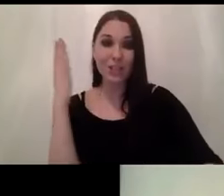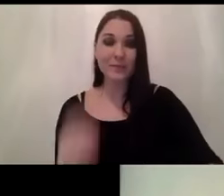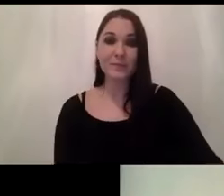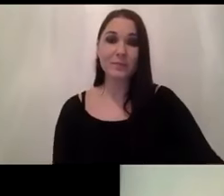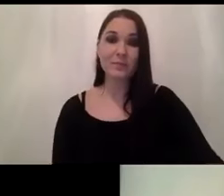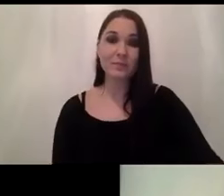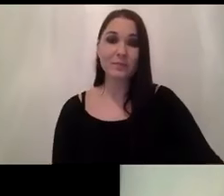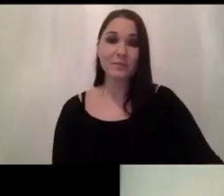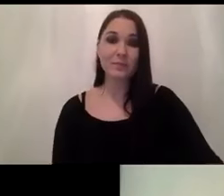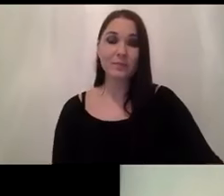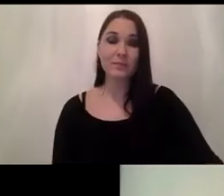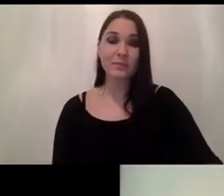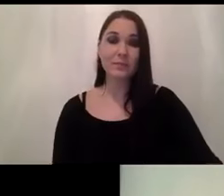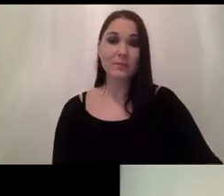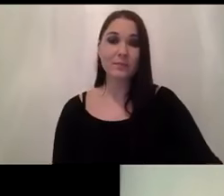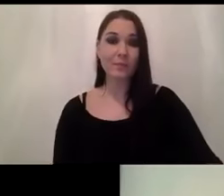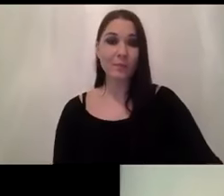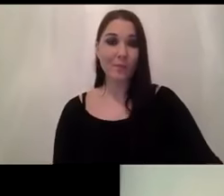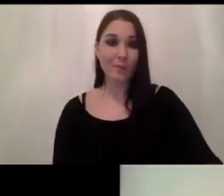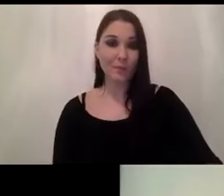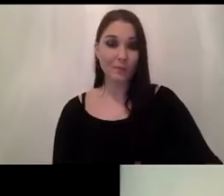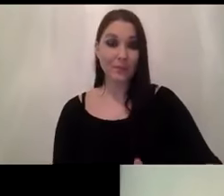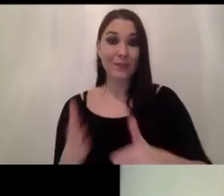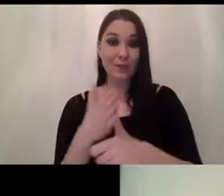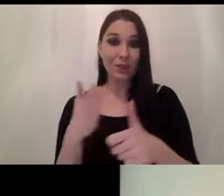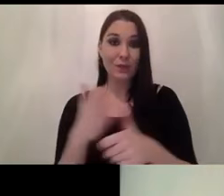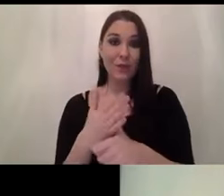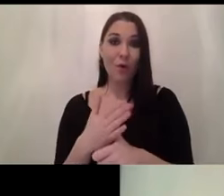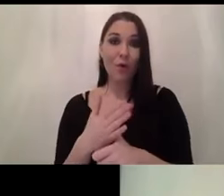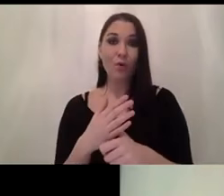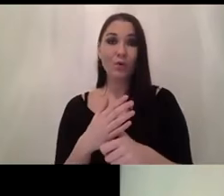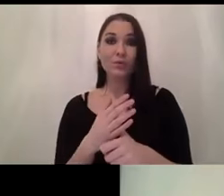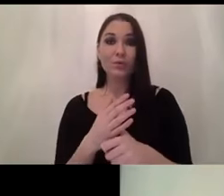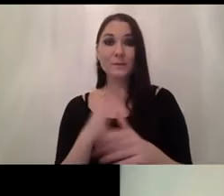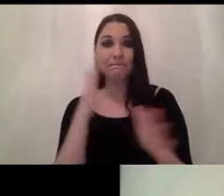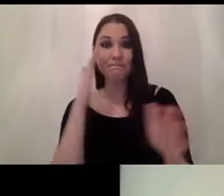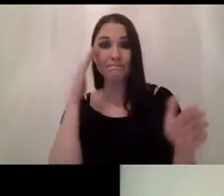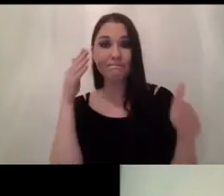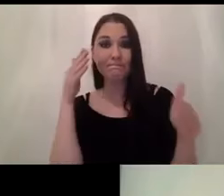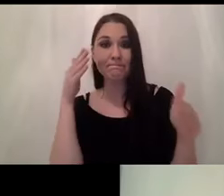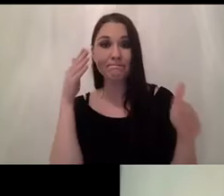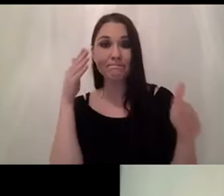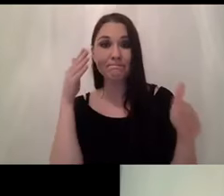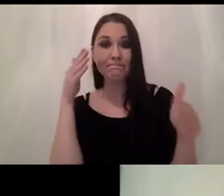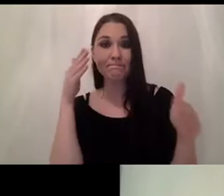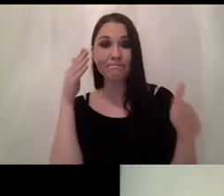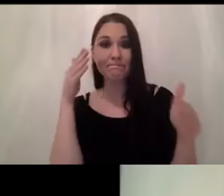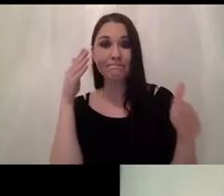go first of all to the image sensor. That's something that will actually